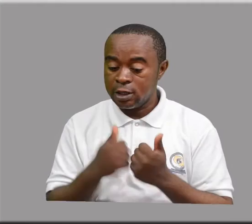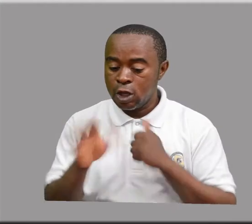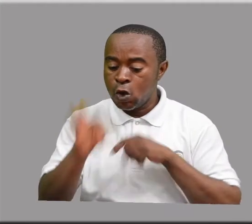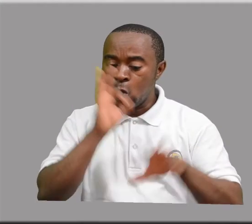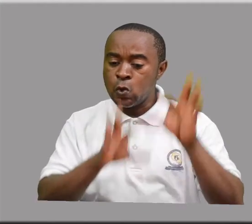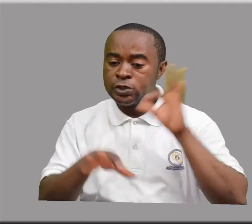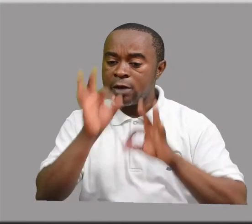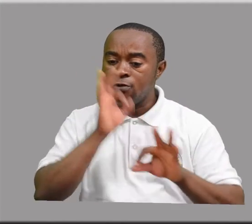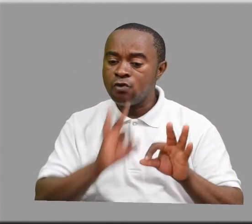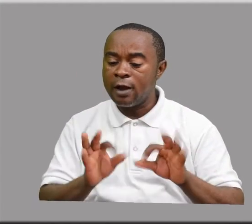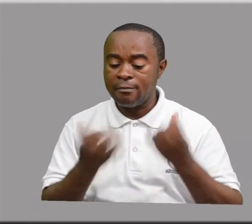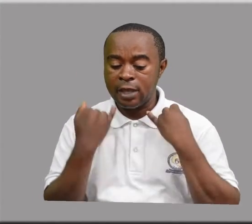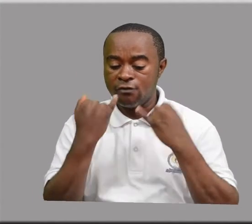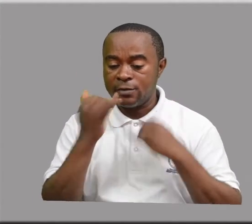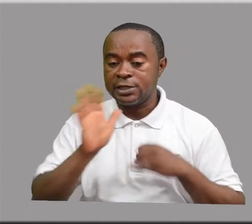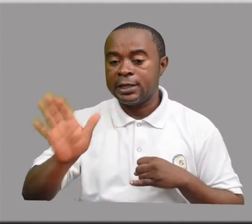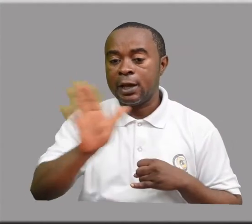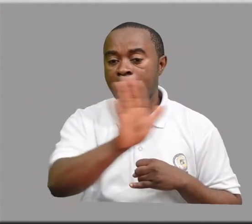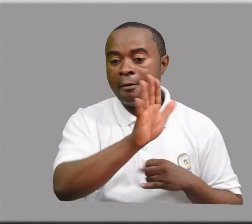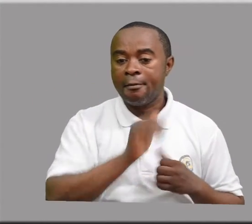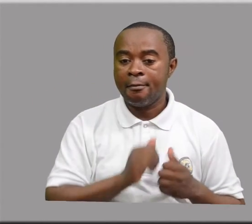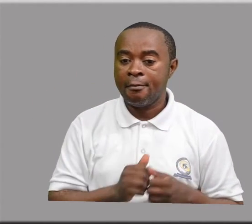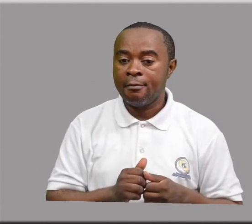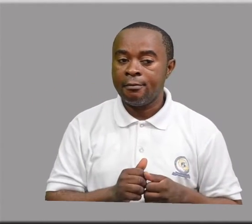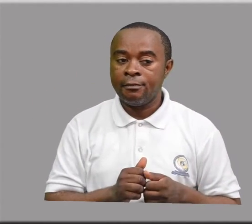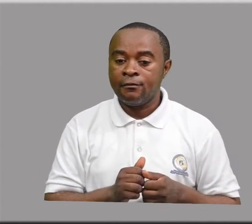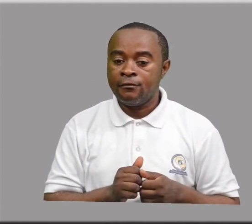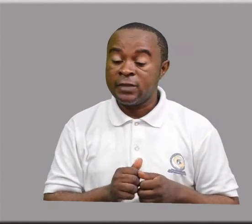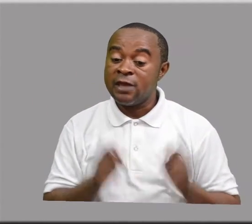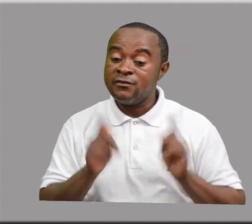here you have to be mindful that what type